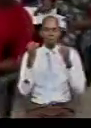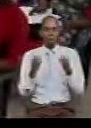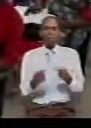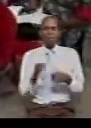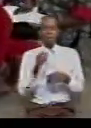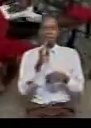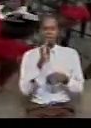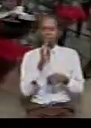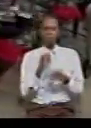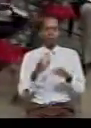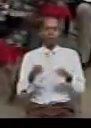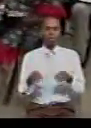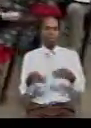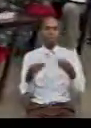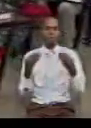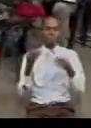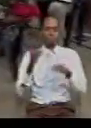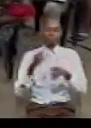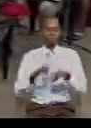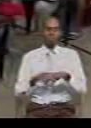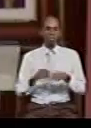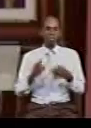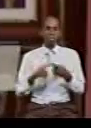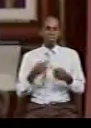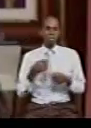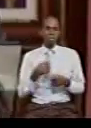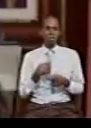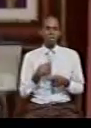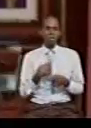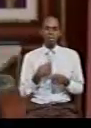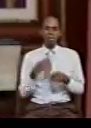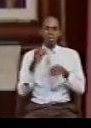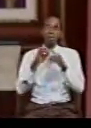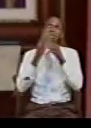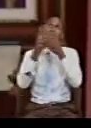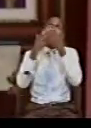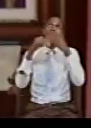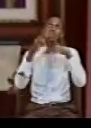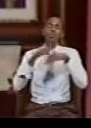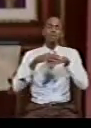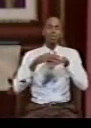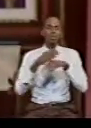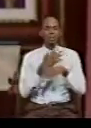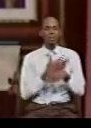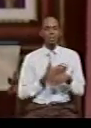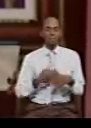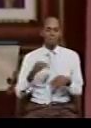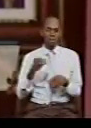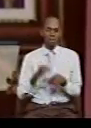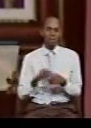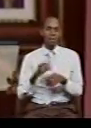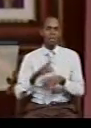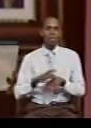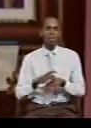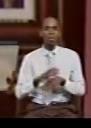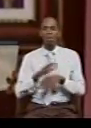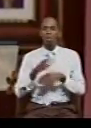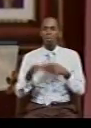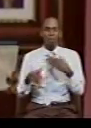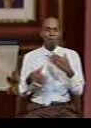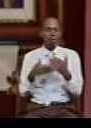all power is given unto me in heaven and in earth.